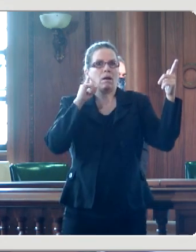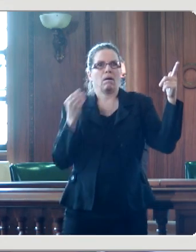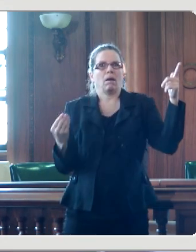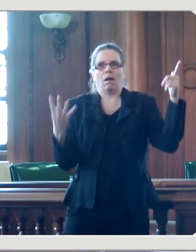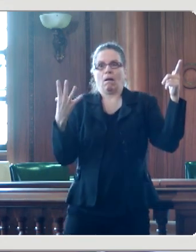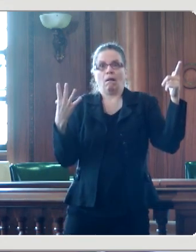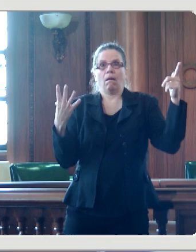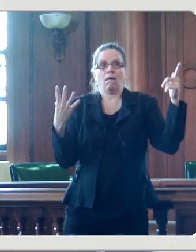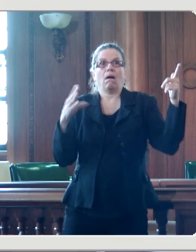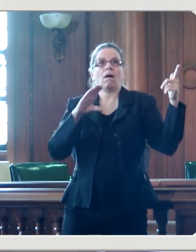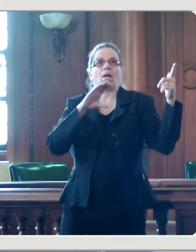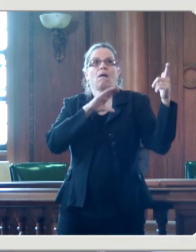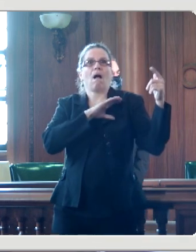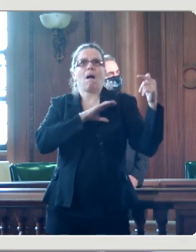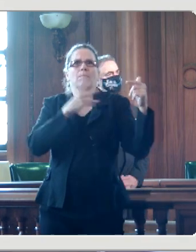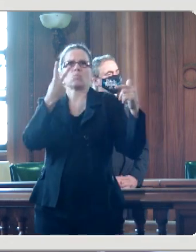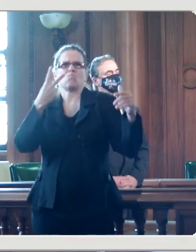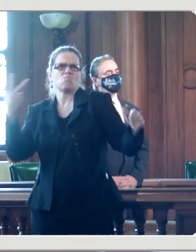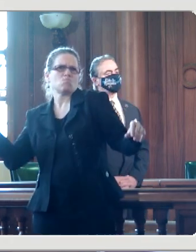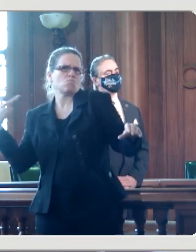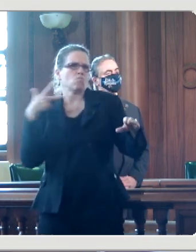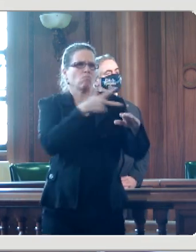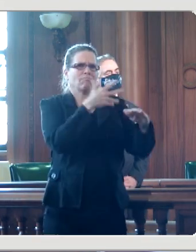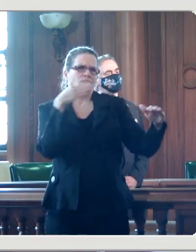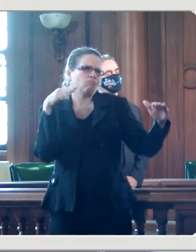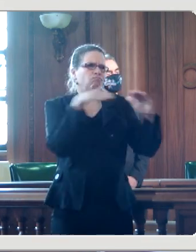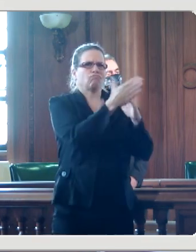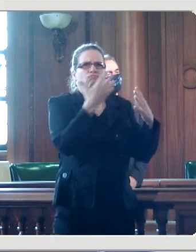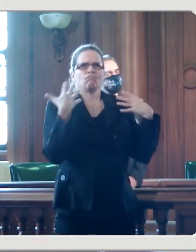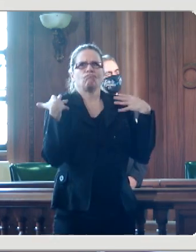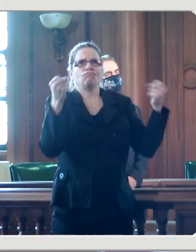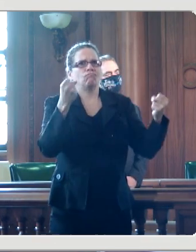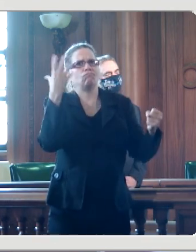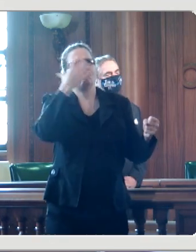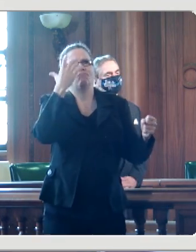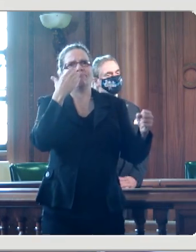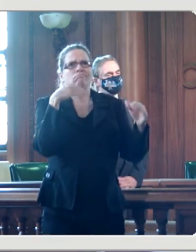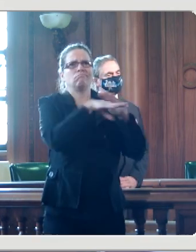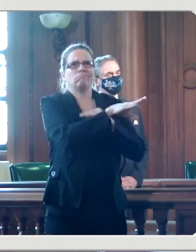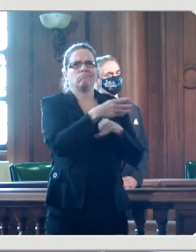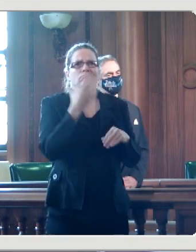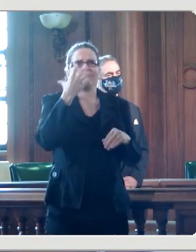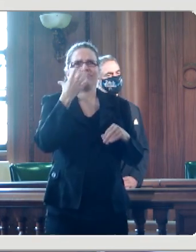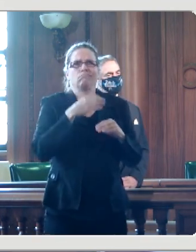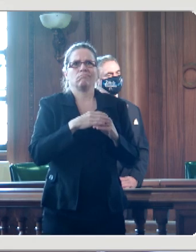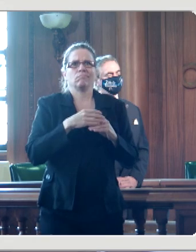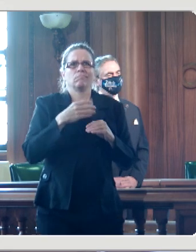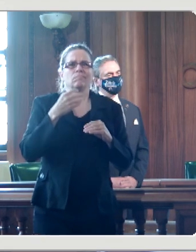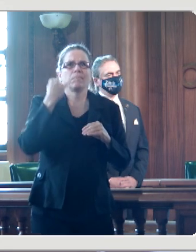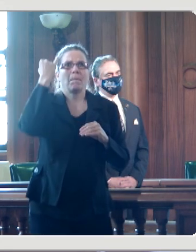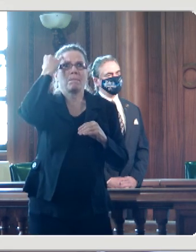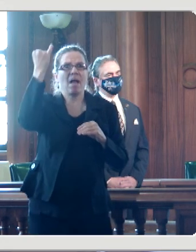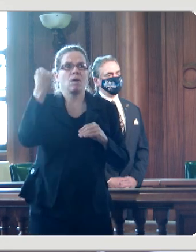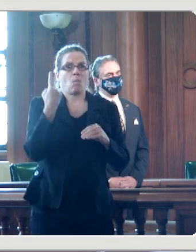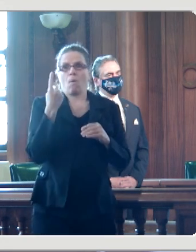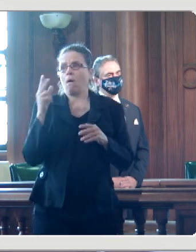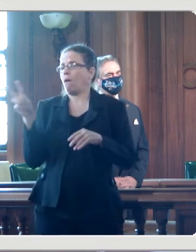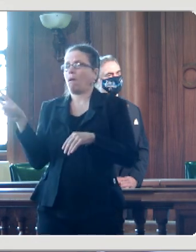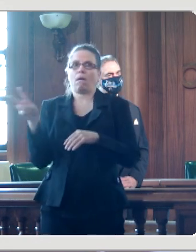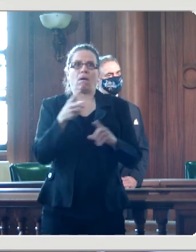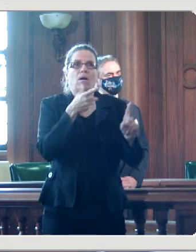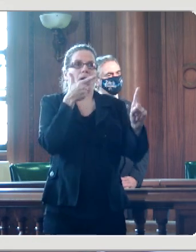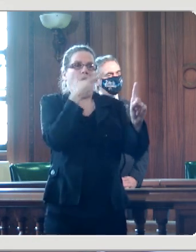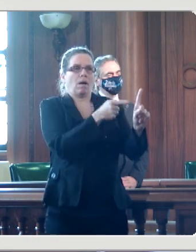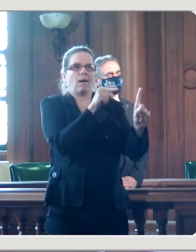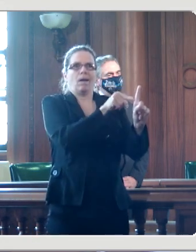the scene to try to protect lives. And in doing so, one of the gunmen turned and fired once at the state police car as it pulled